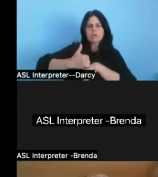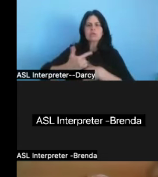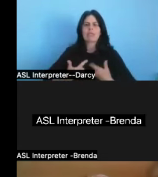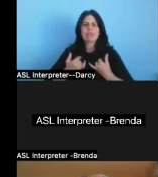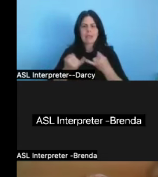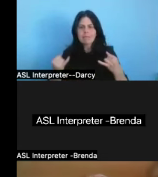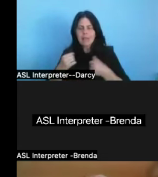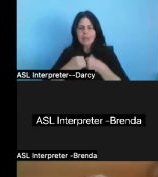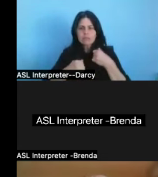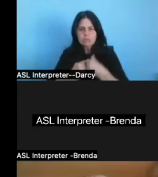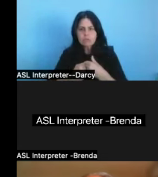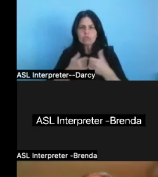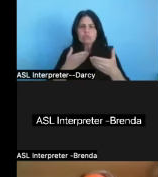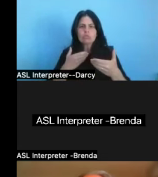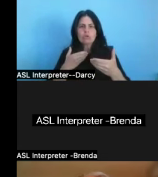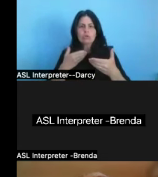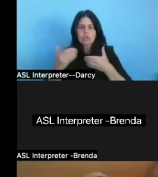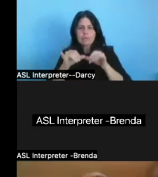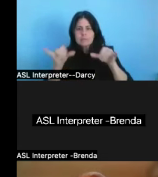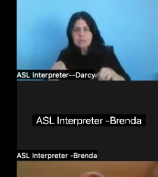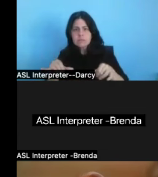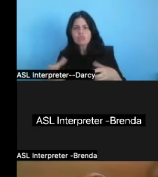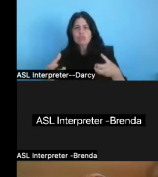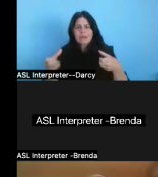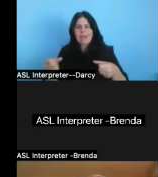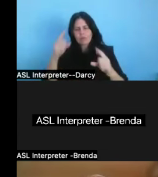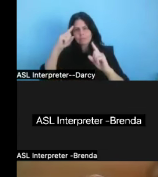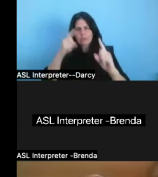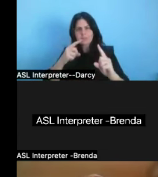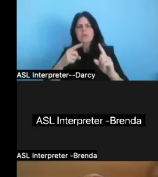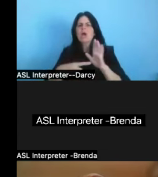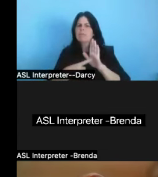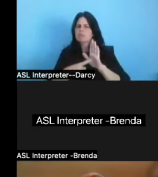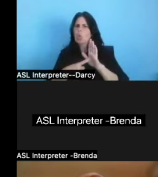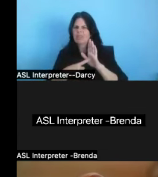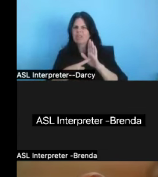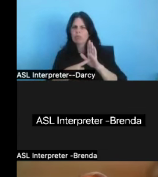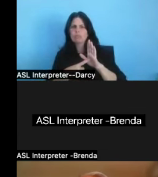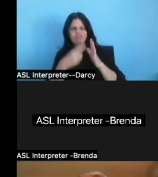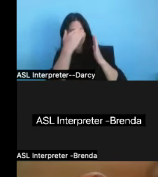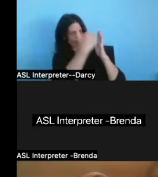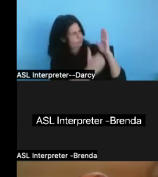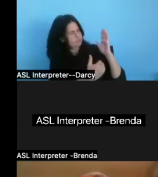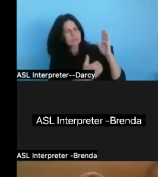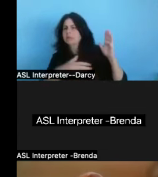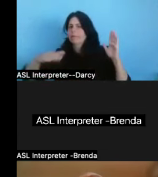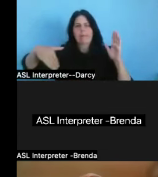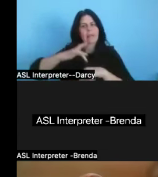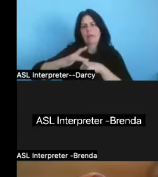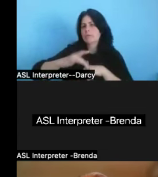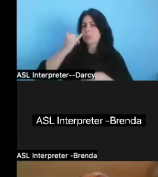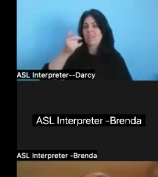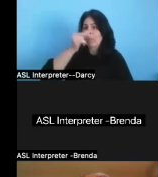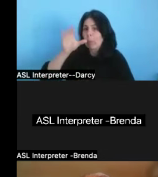service recovery objectives for seismic resilience. I'm showing you the cover of this. It is not yet available, so if you Google it, you will not find